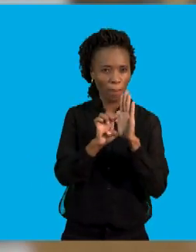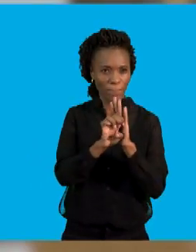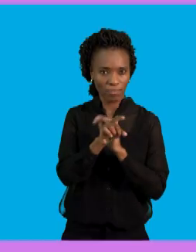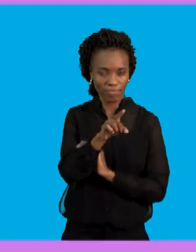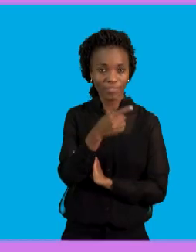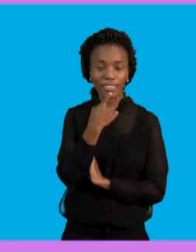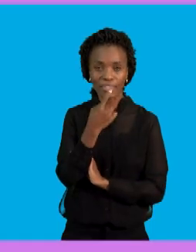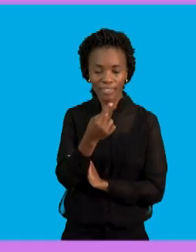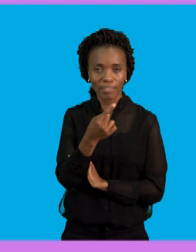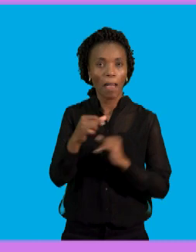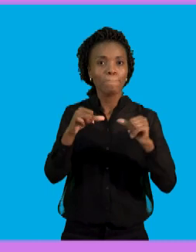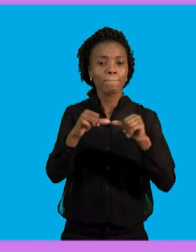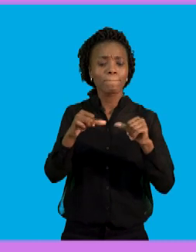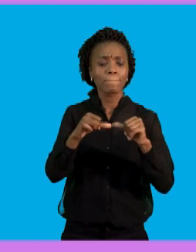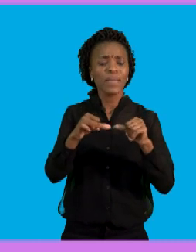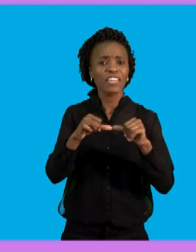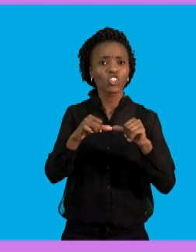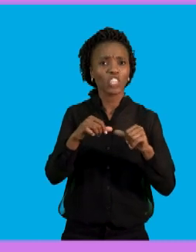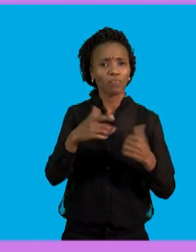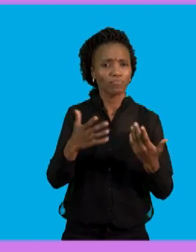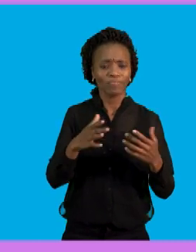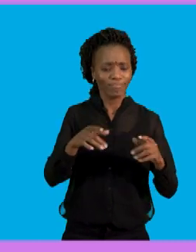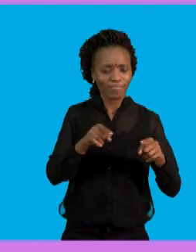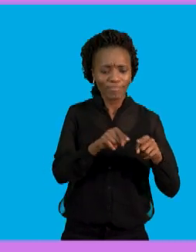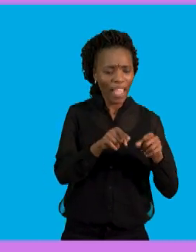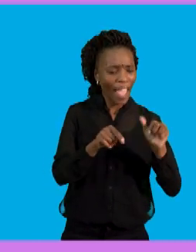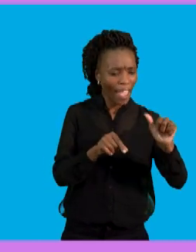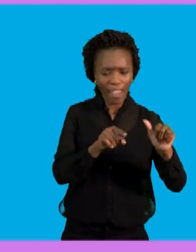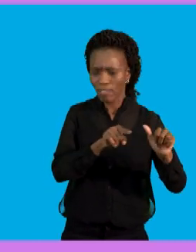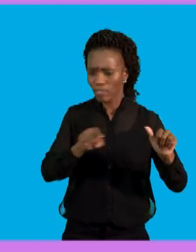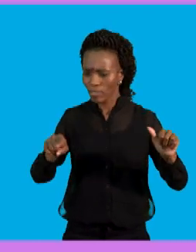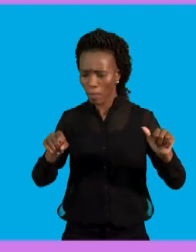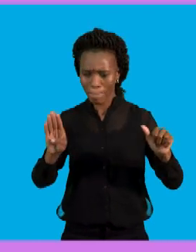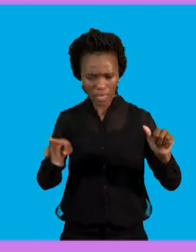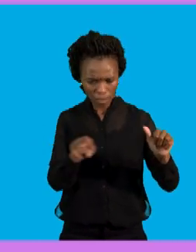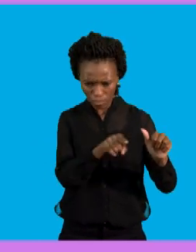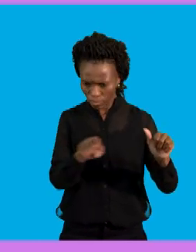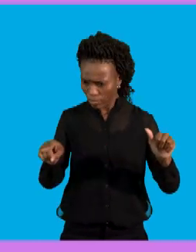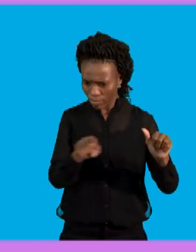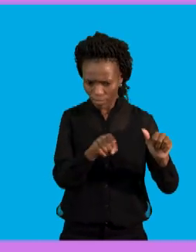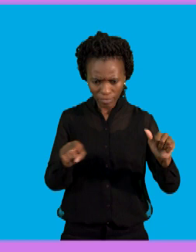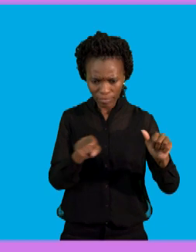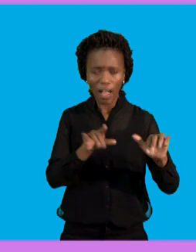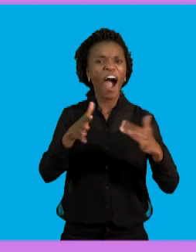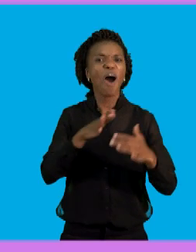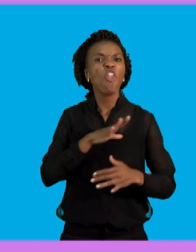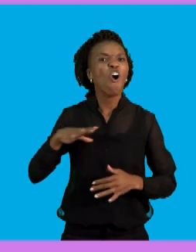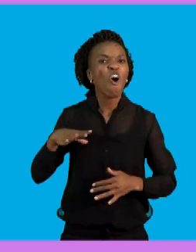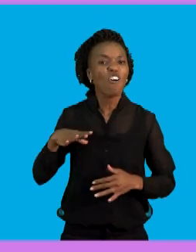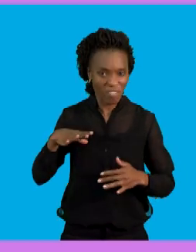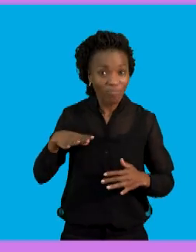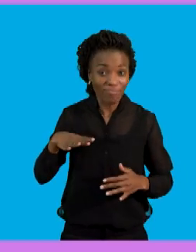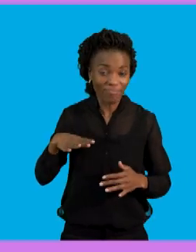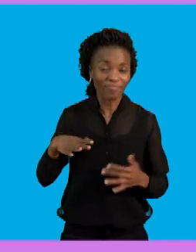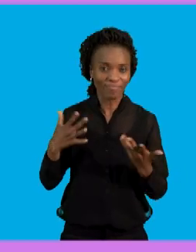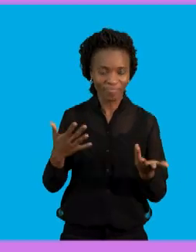Right, so now let us look at this one, whereby we are to measure the length of a distance from point A to point B.